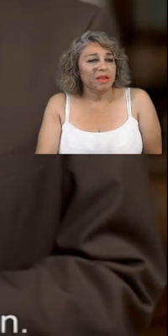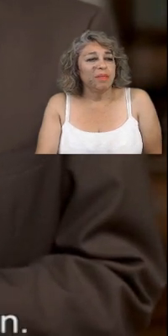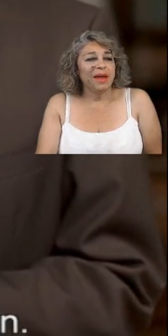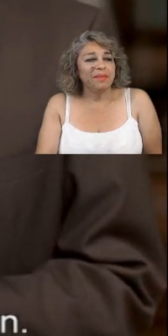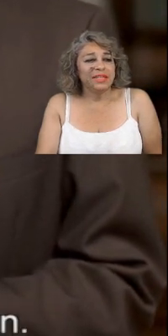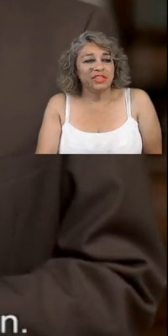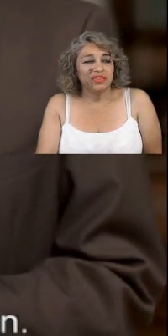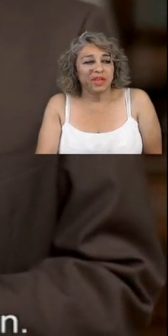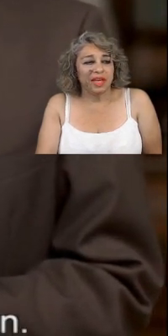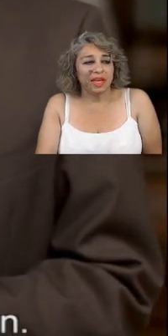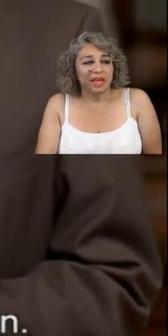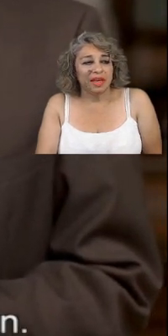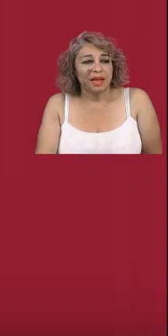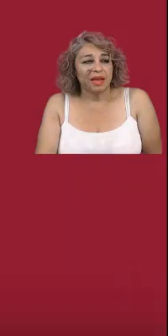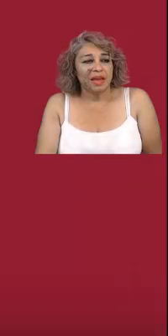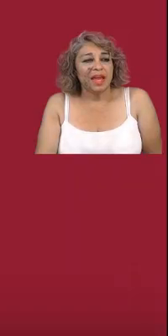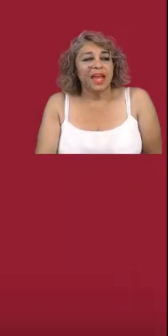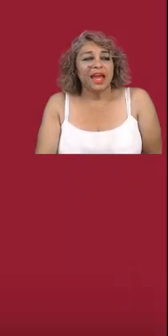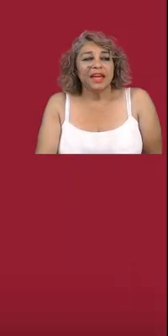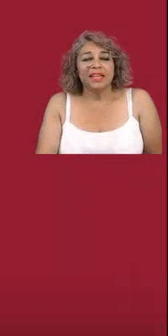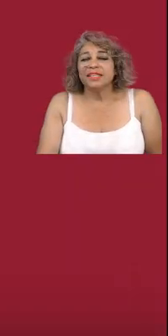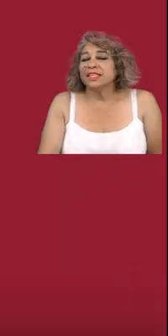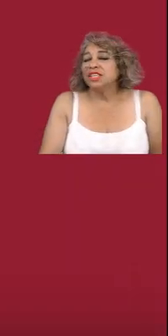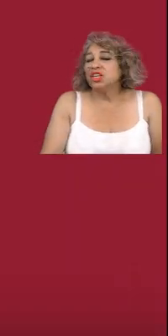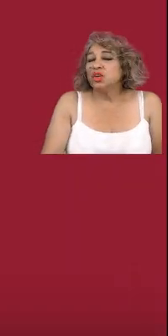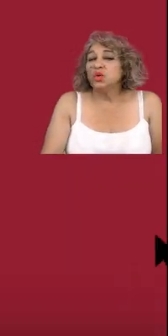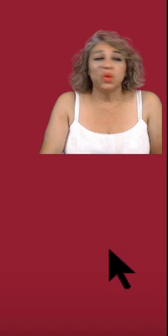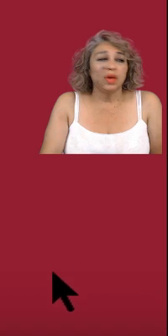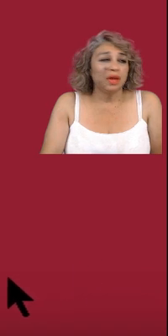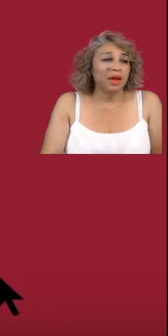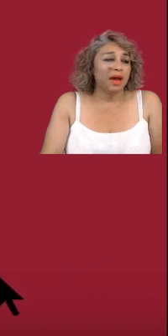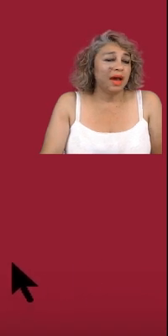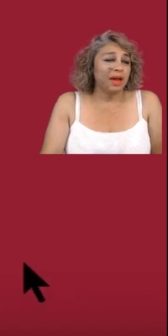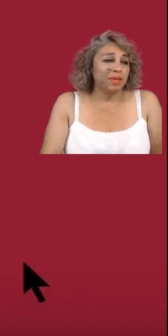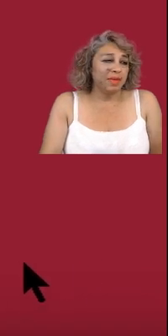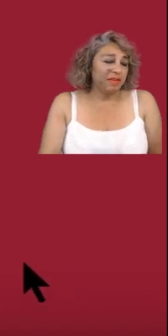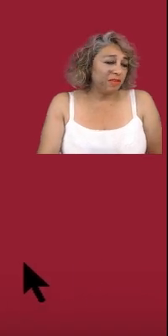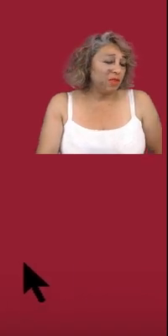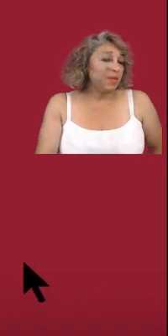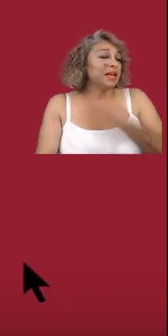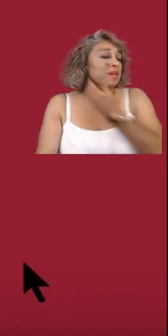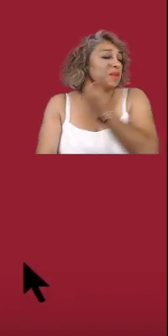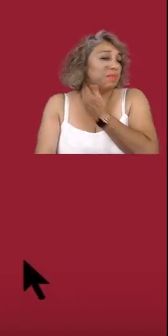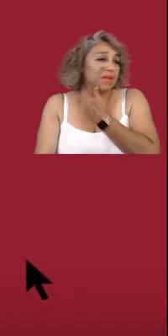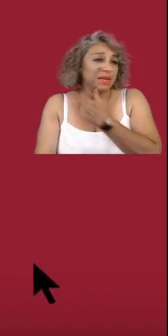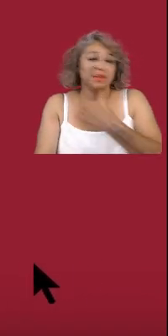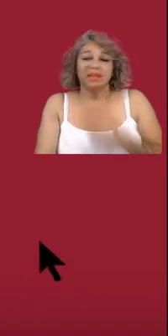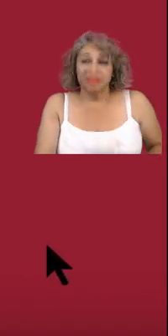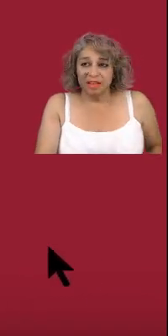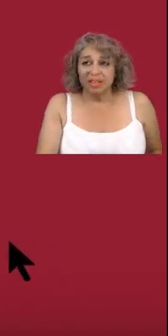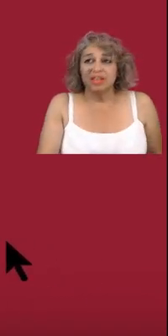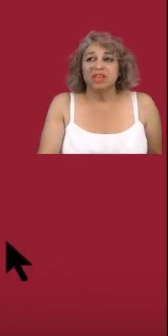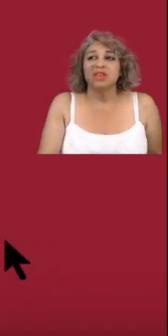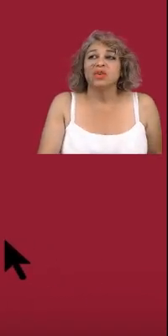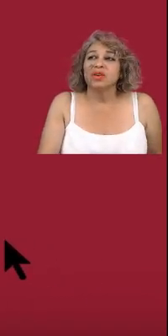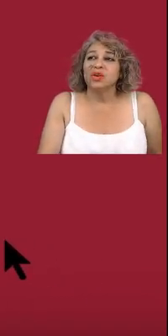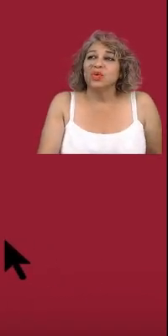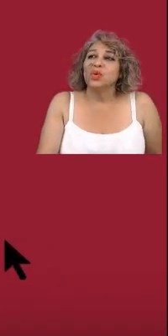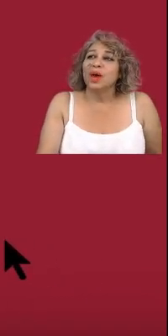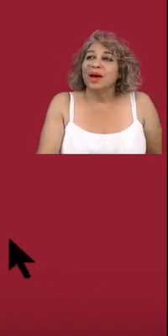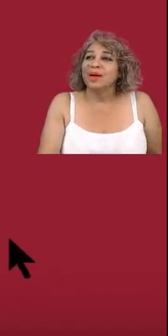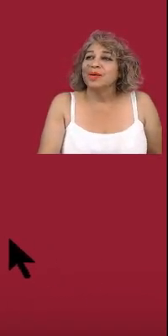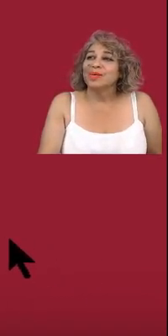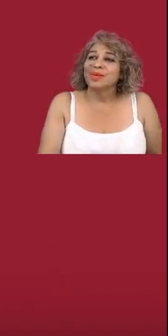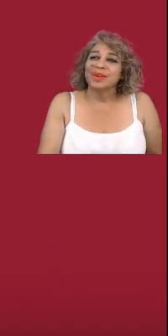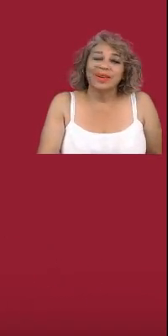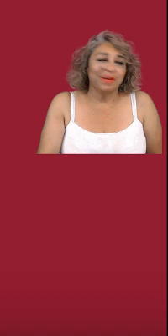bi-minstral e and he says you if you make a commitment you you